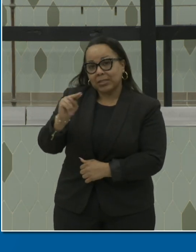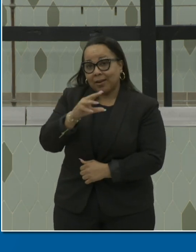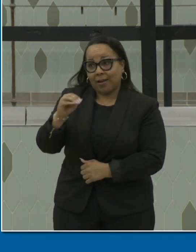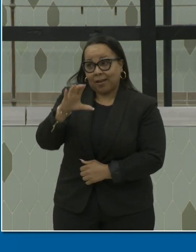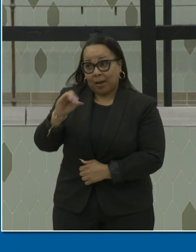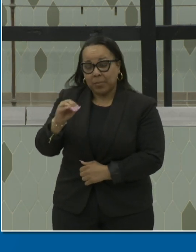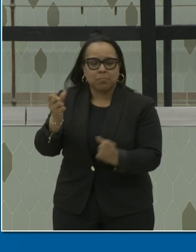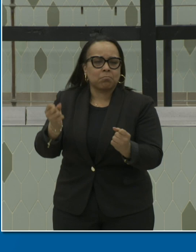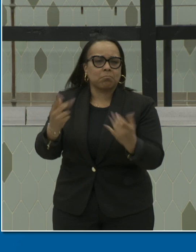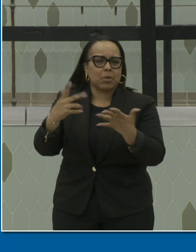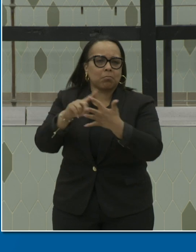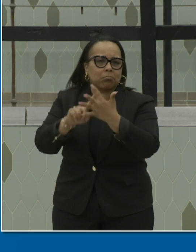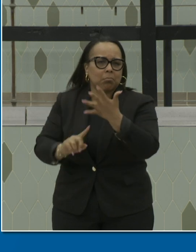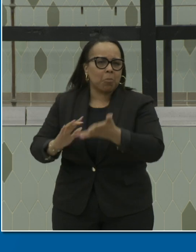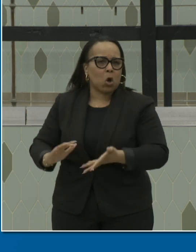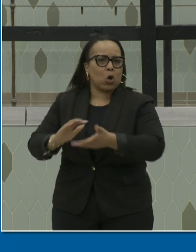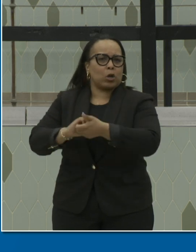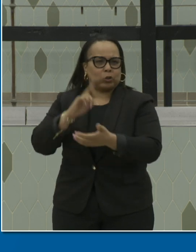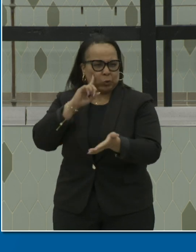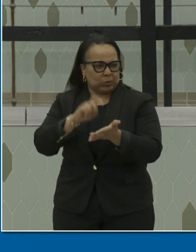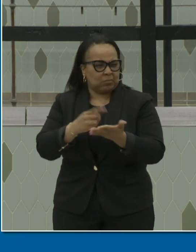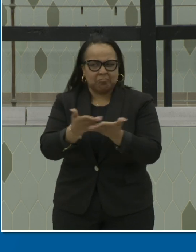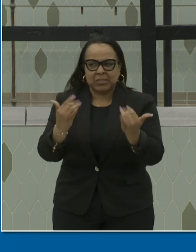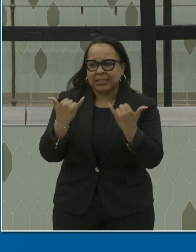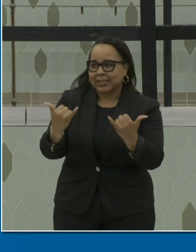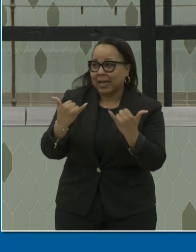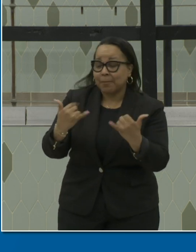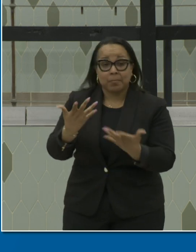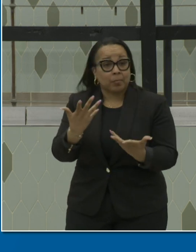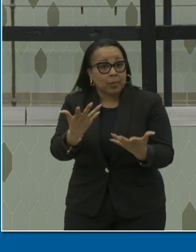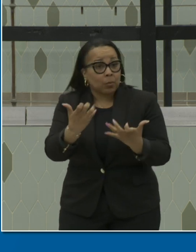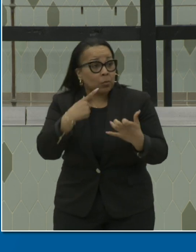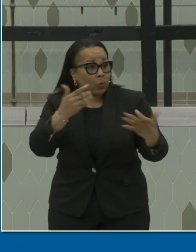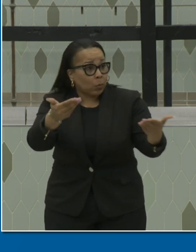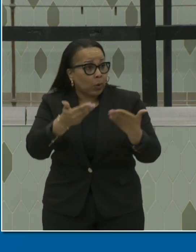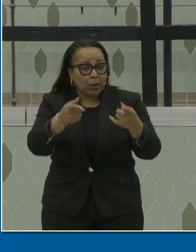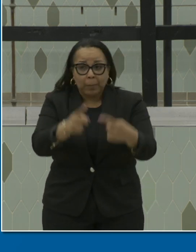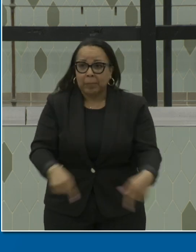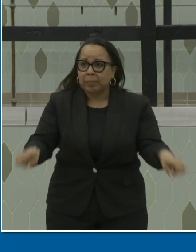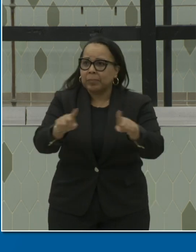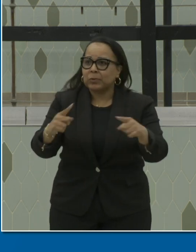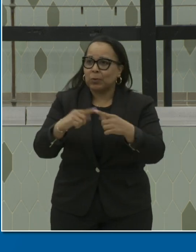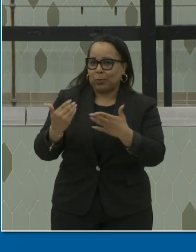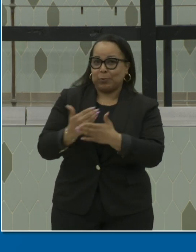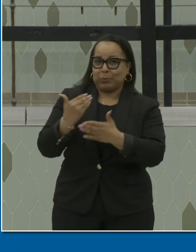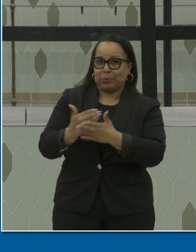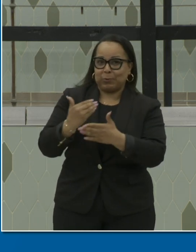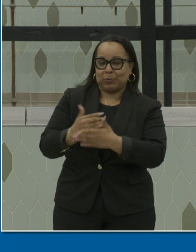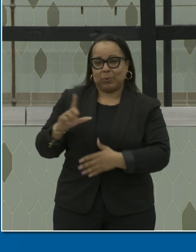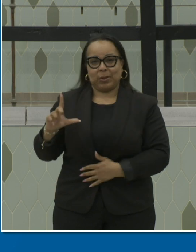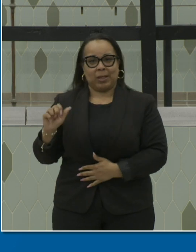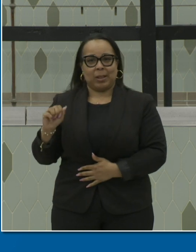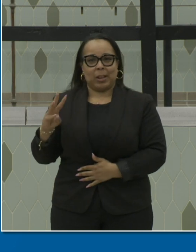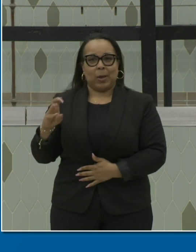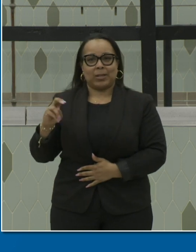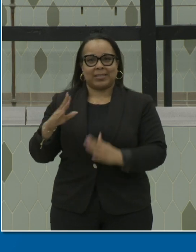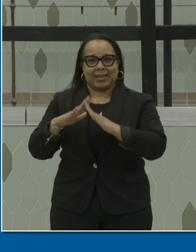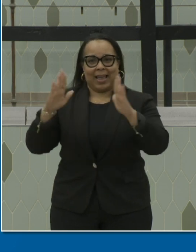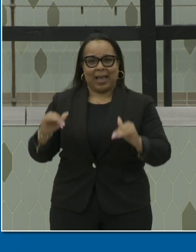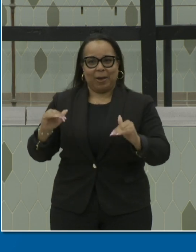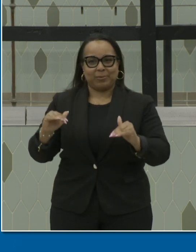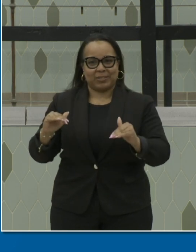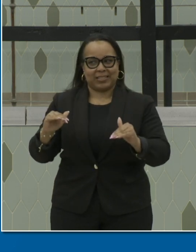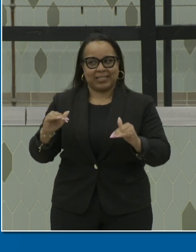and many, many partners that you'll see here today. So I wanted to welcome everyone to the new Lawson House. And in case you're